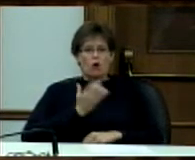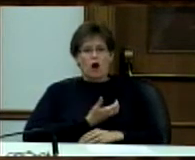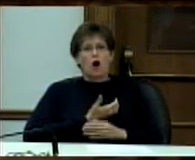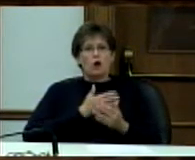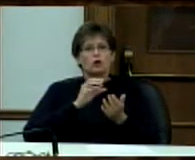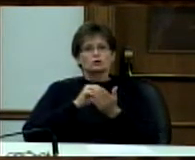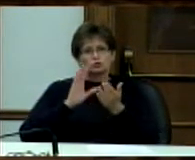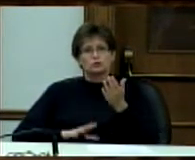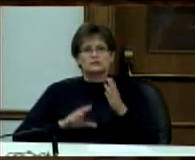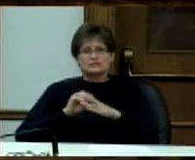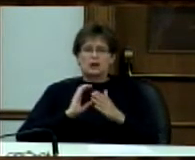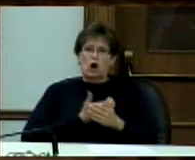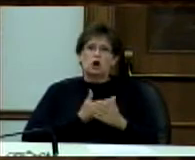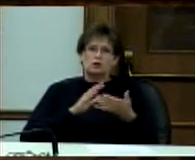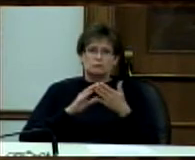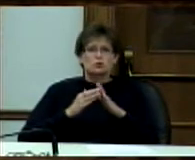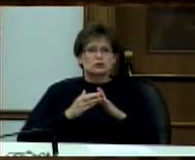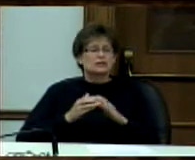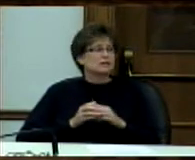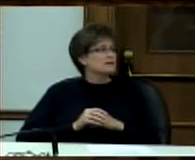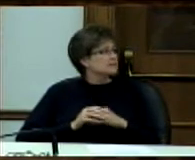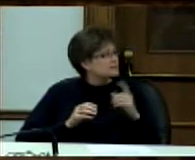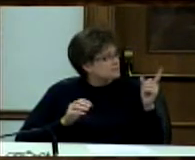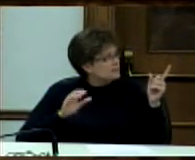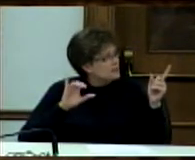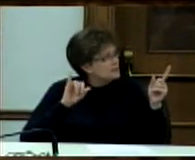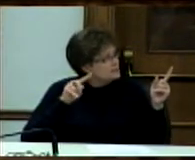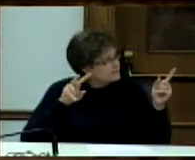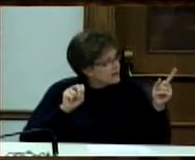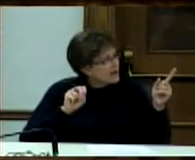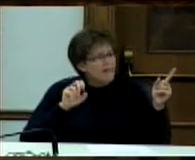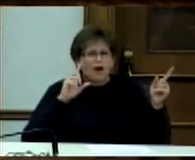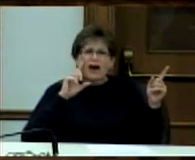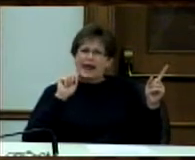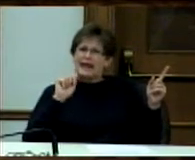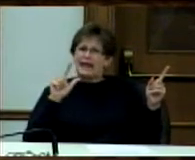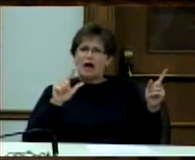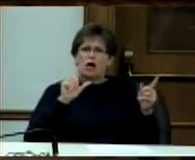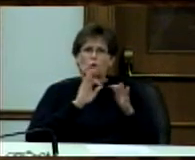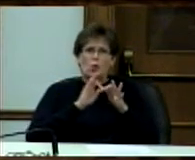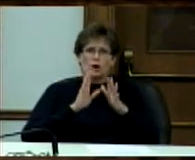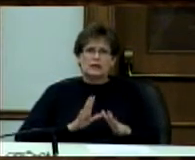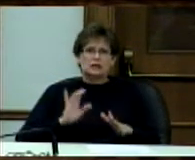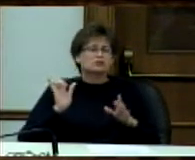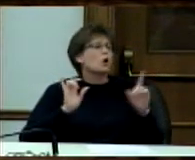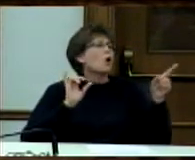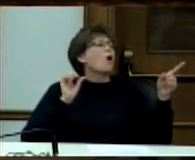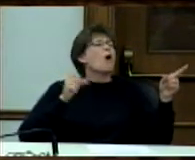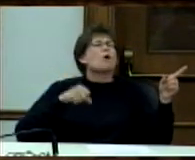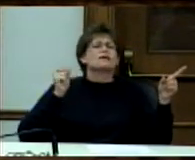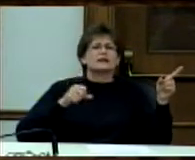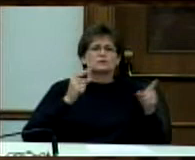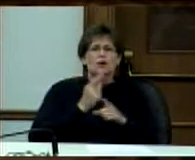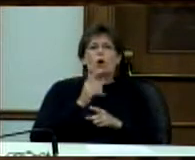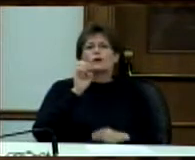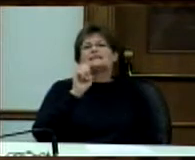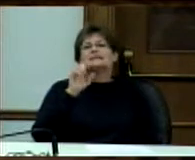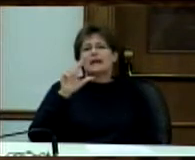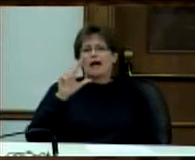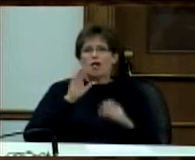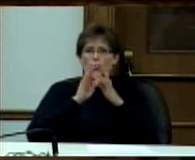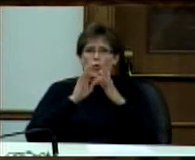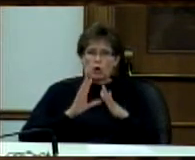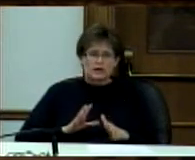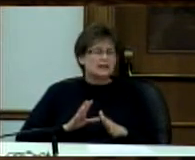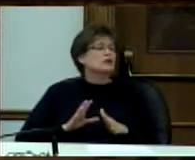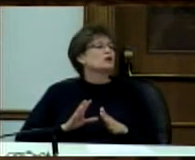for our kids in this community. The addition of an EL coordinator as well, Jason? Yes, thank you. As well as an EL coordinator